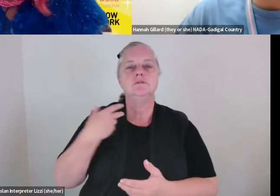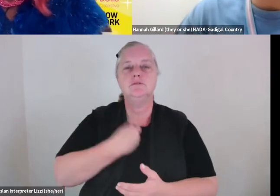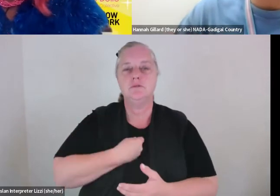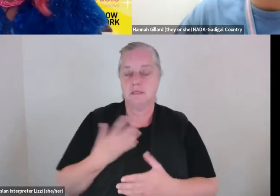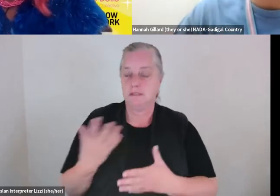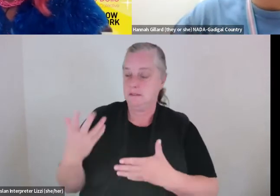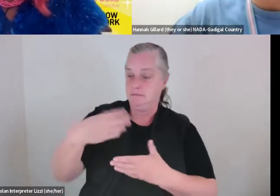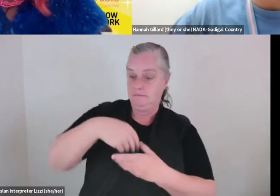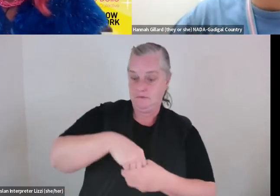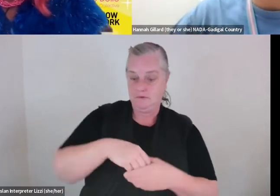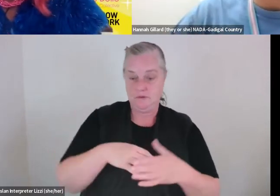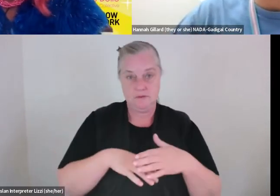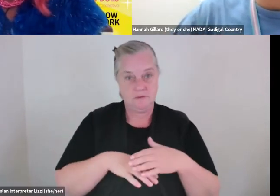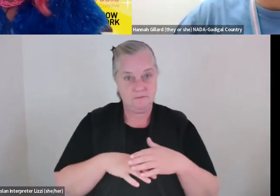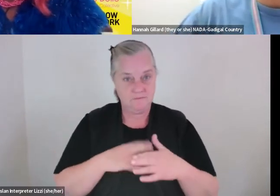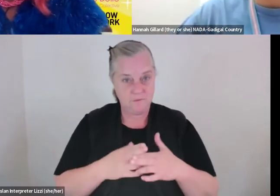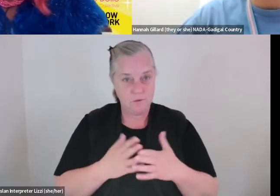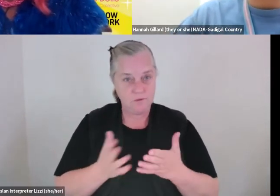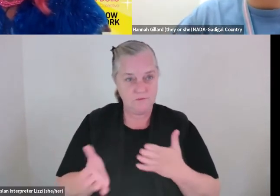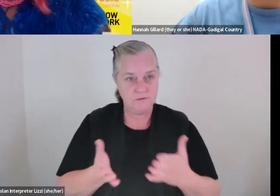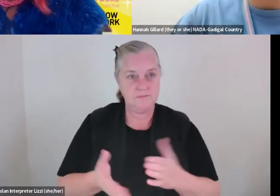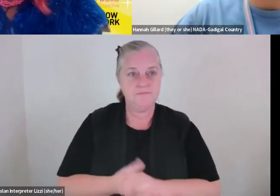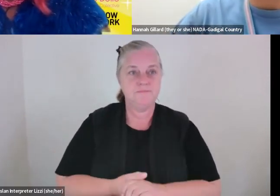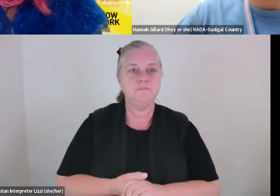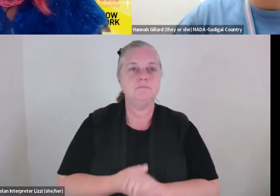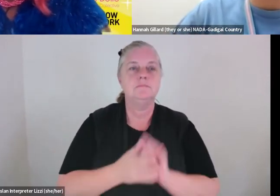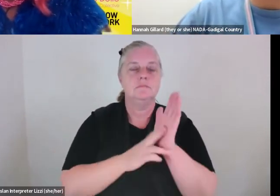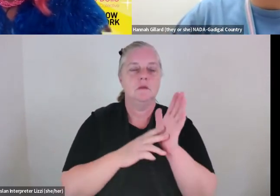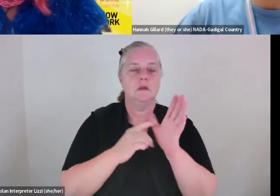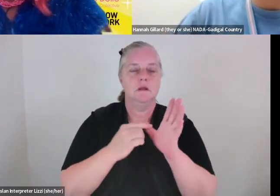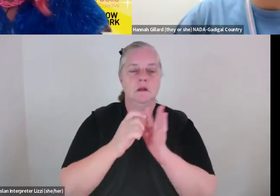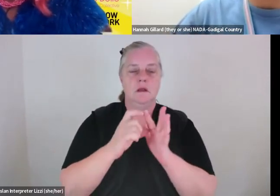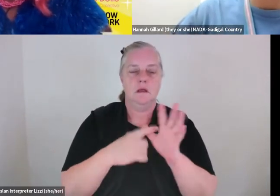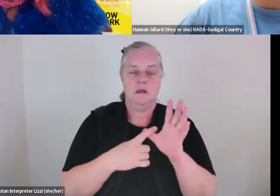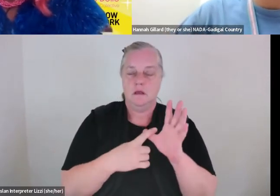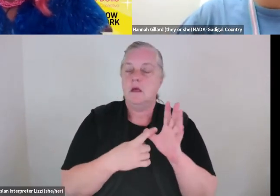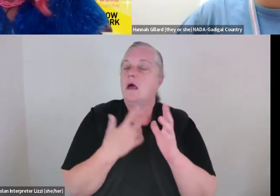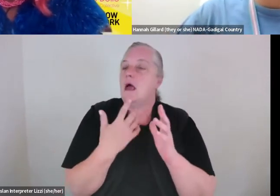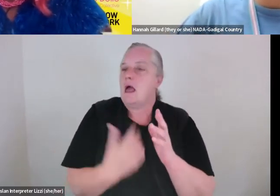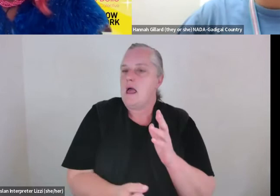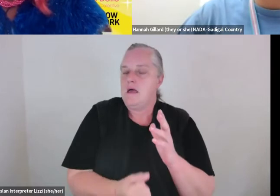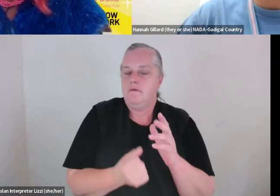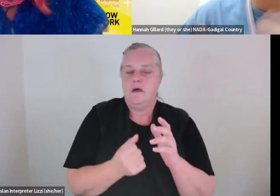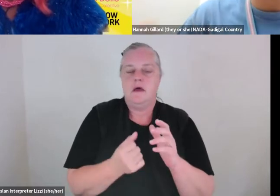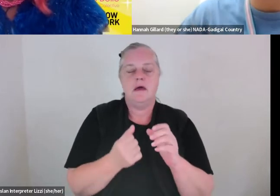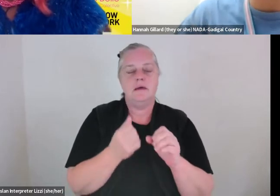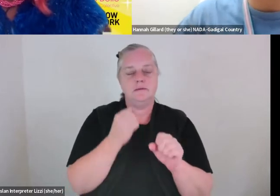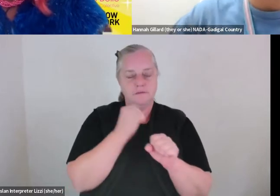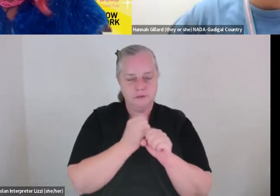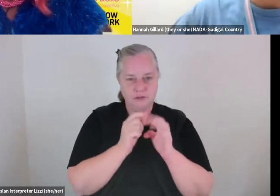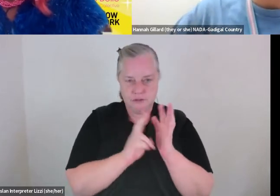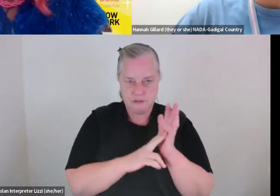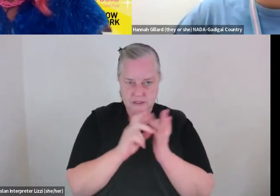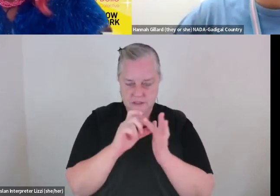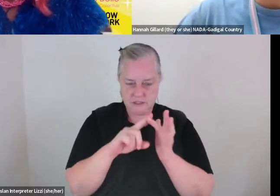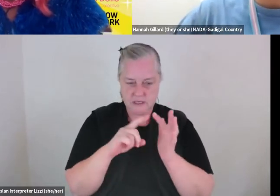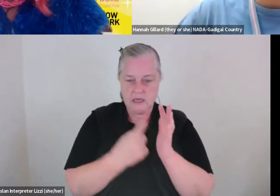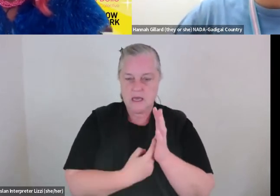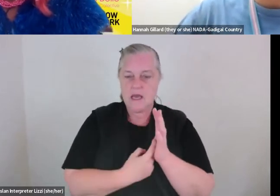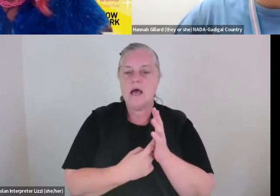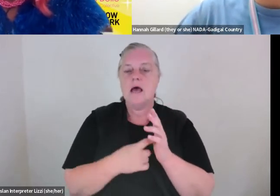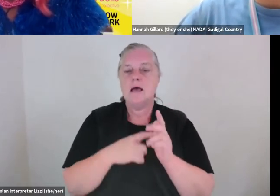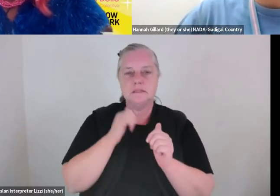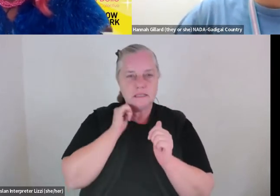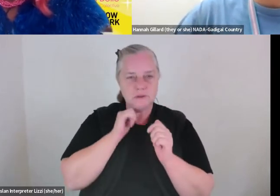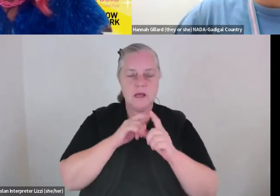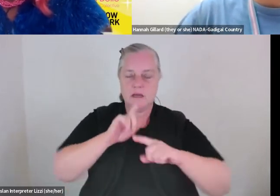the first resource is that NADA has a gender and sexuality diverse worker network for AOD workers. And so that's